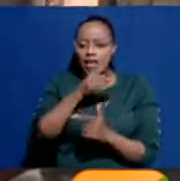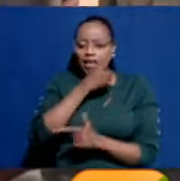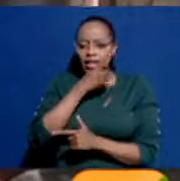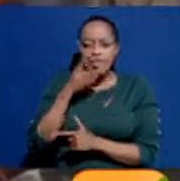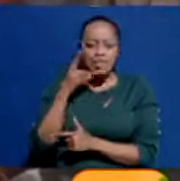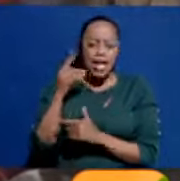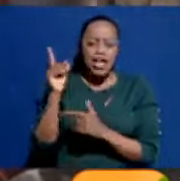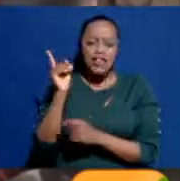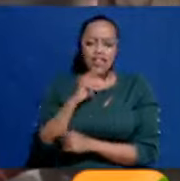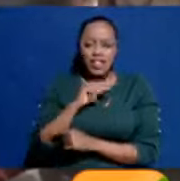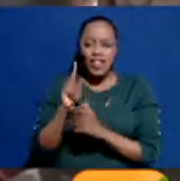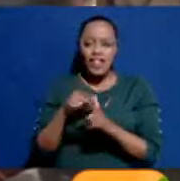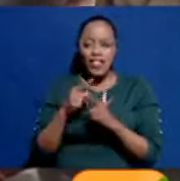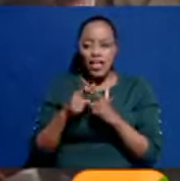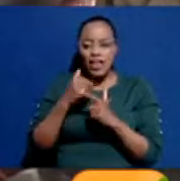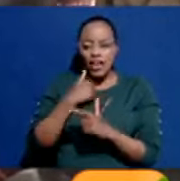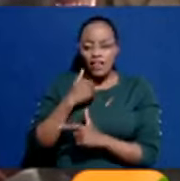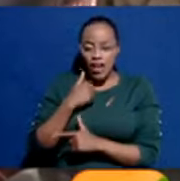kidogo.